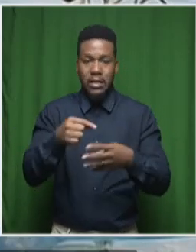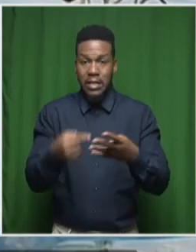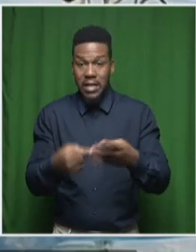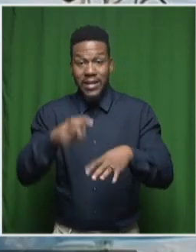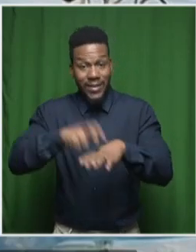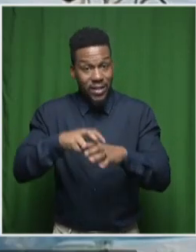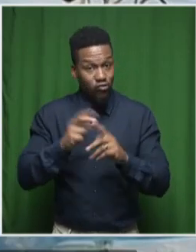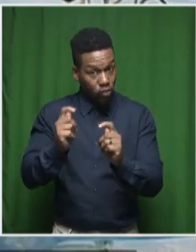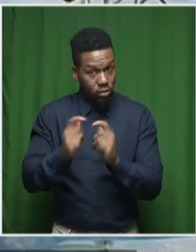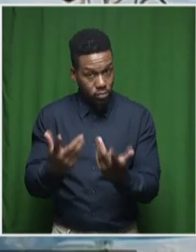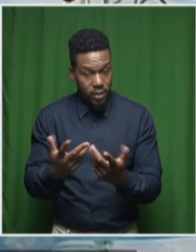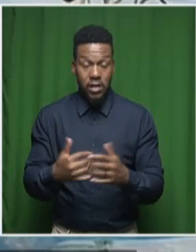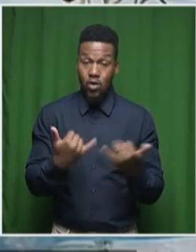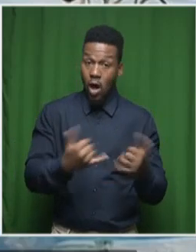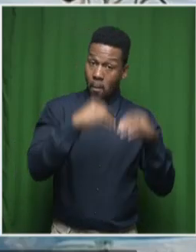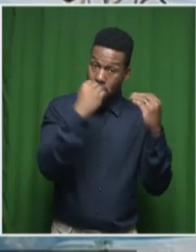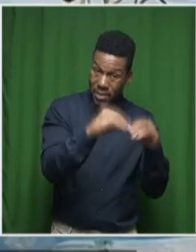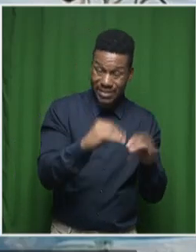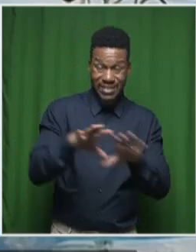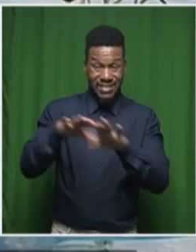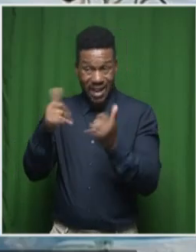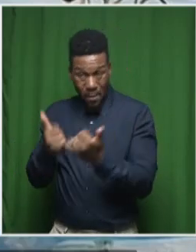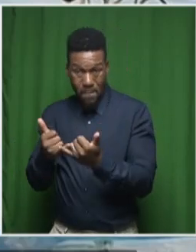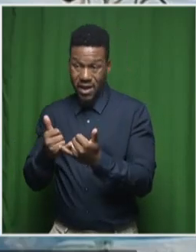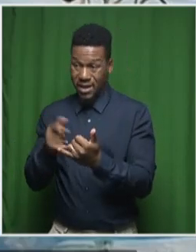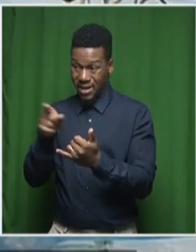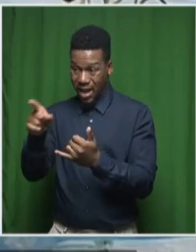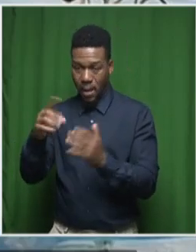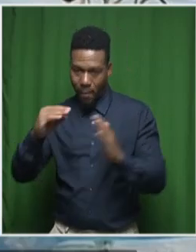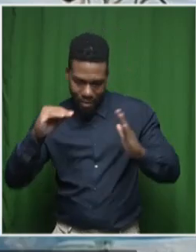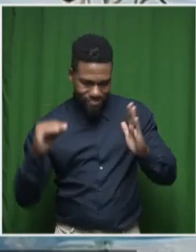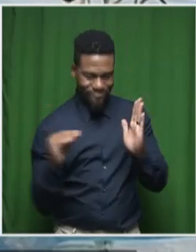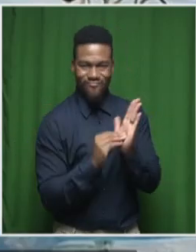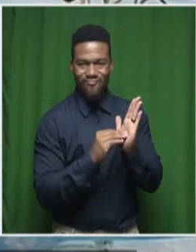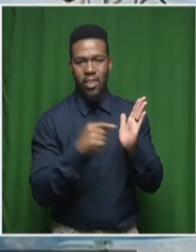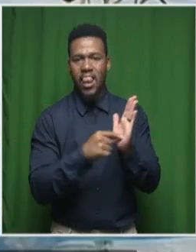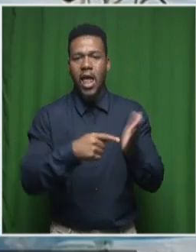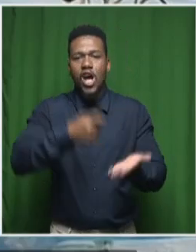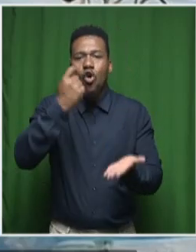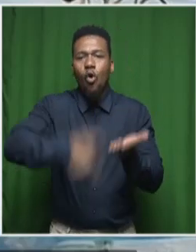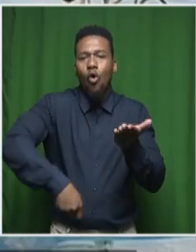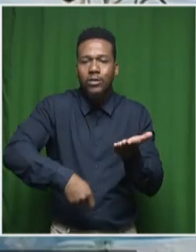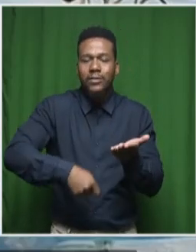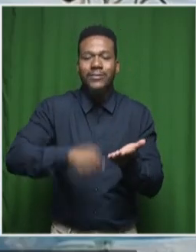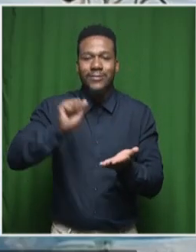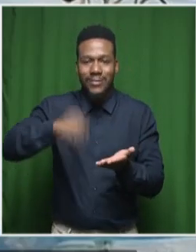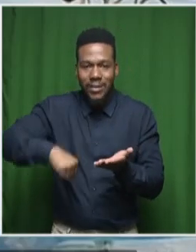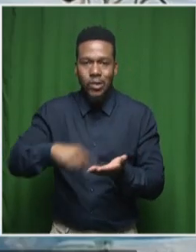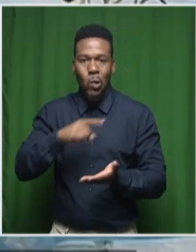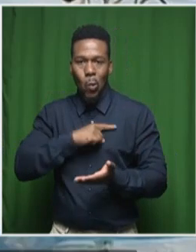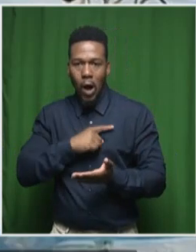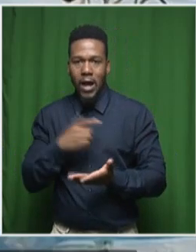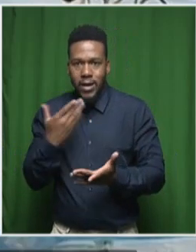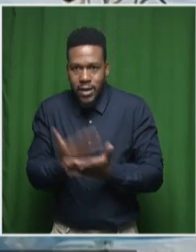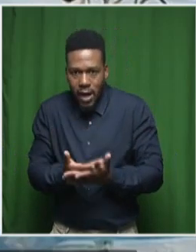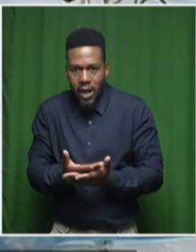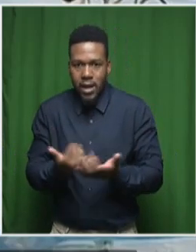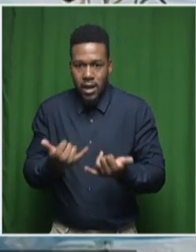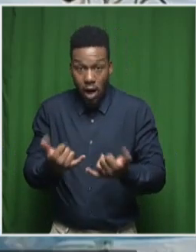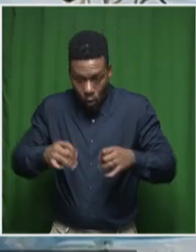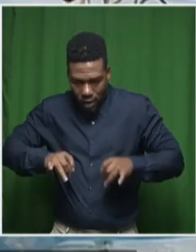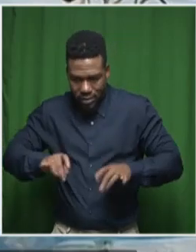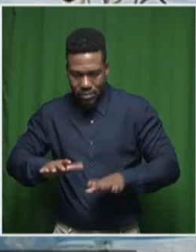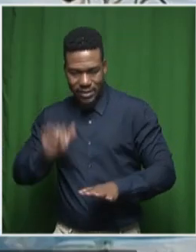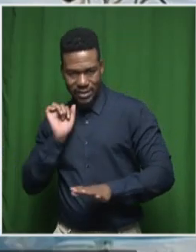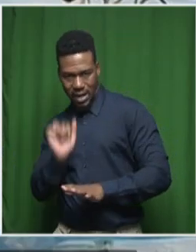and companies ultimately factor in that cost to be able to then service their own operational expenditure and